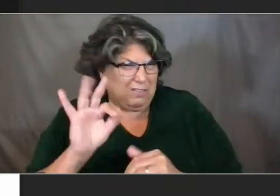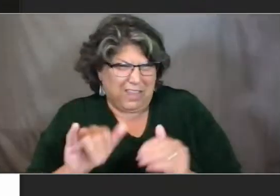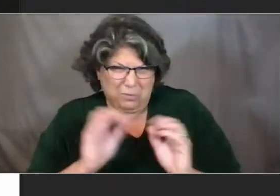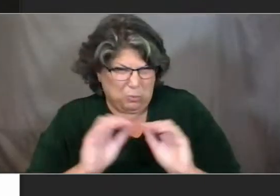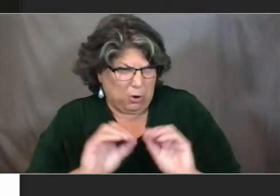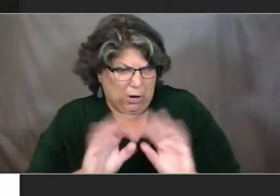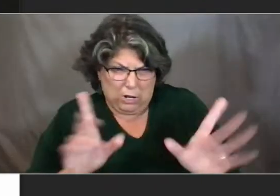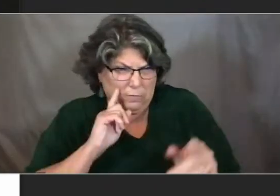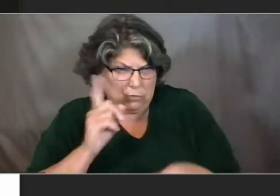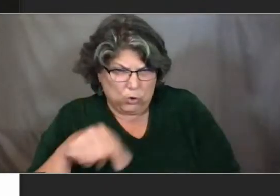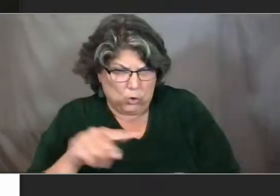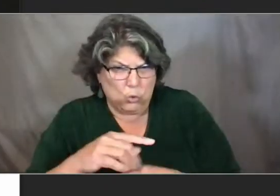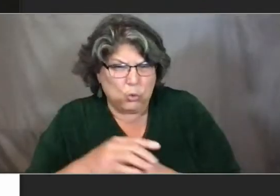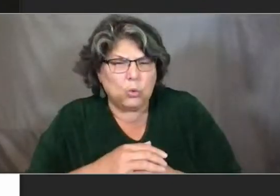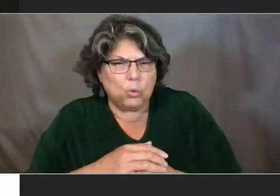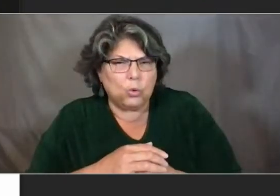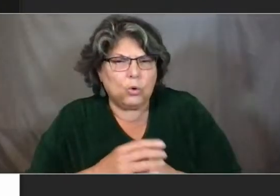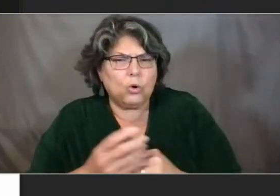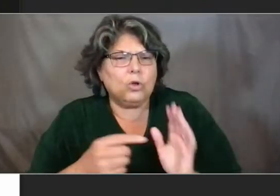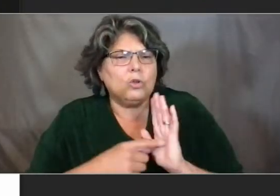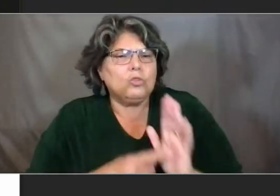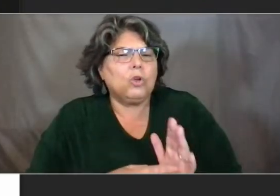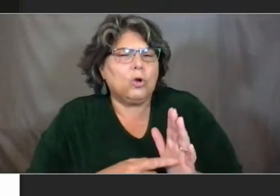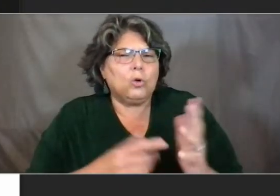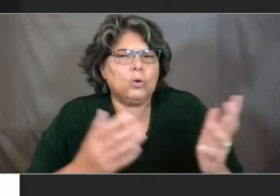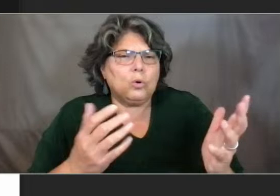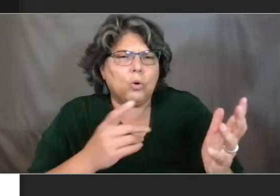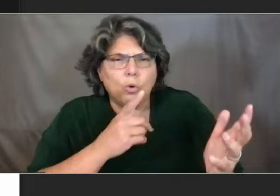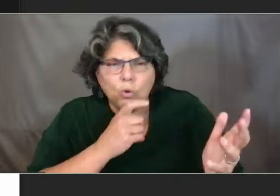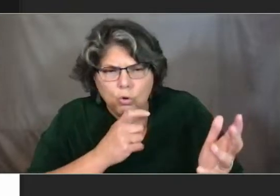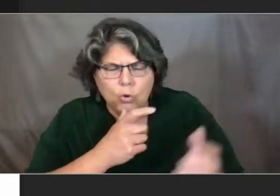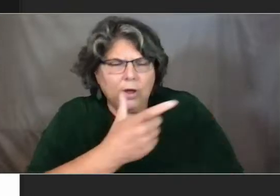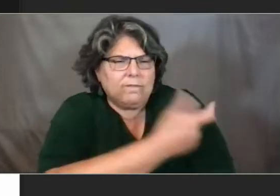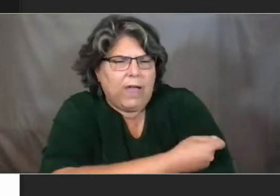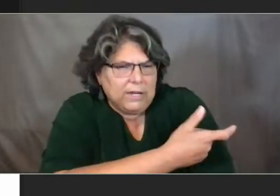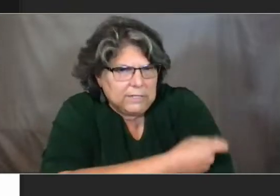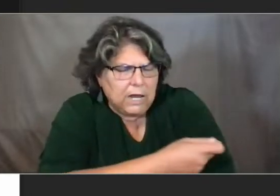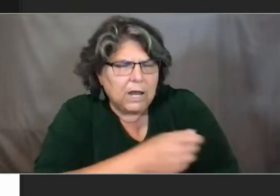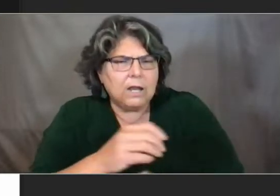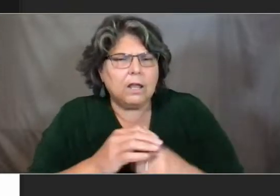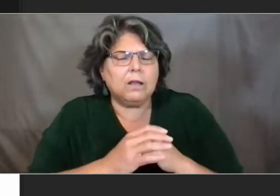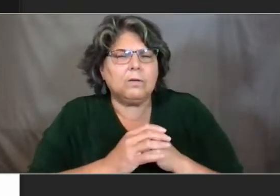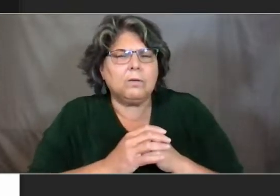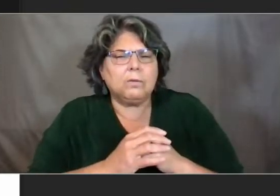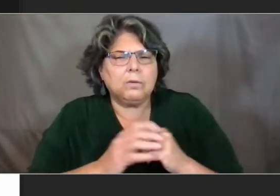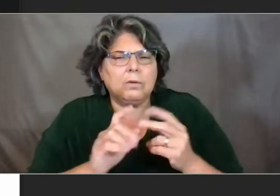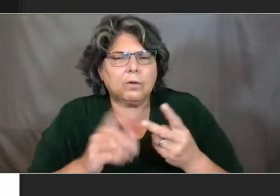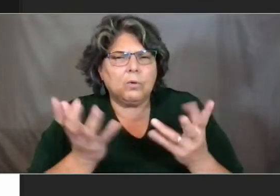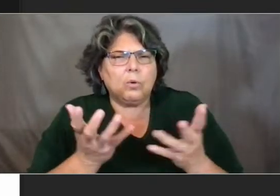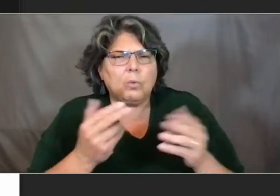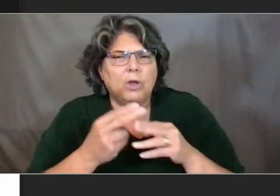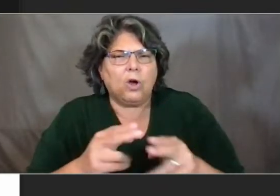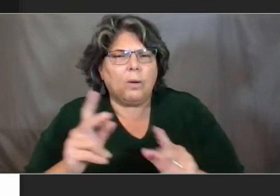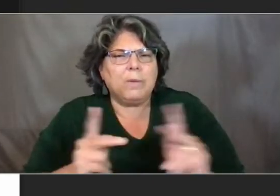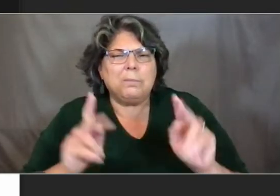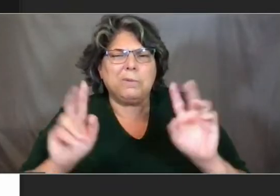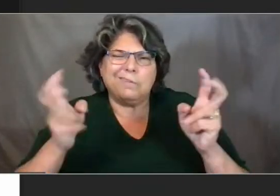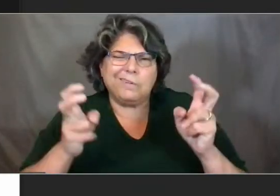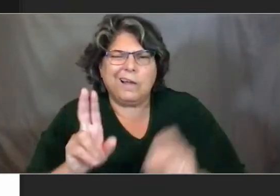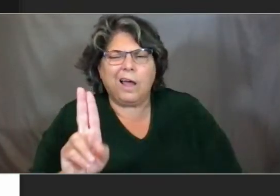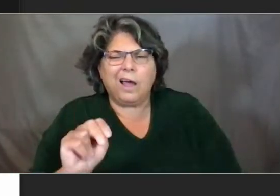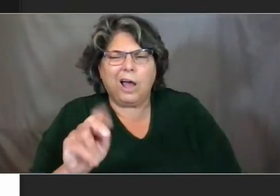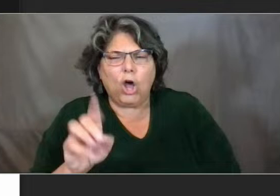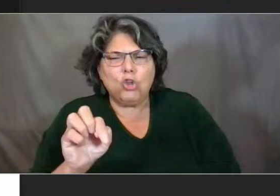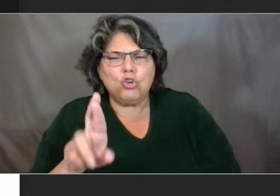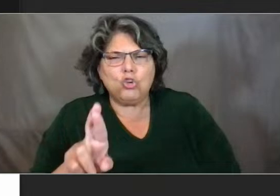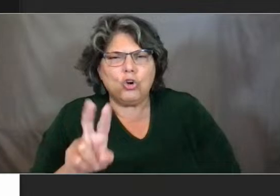sense, showing the vaccination by population, as well as what we're calling them the under-vaccinated cohort, which